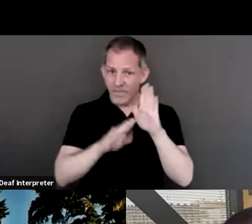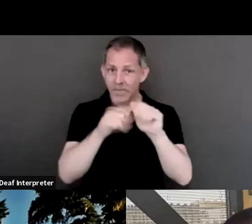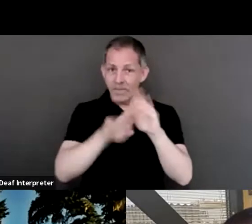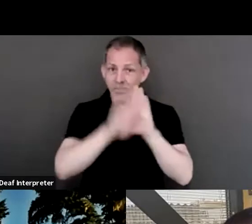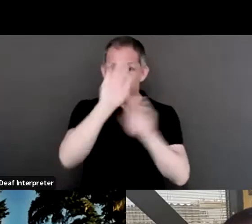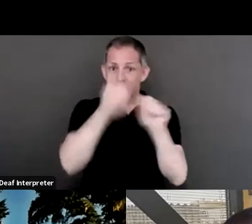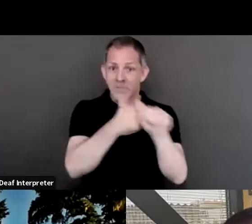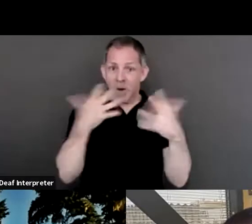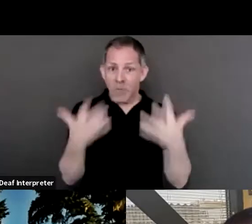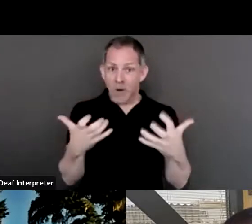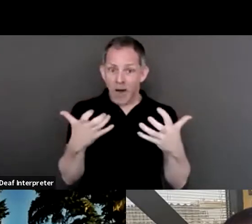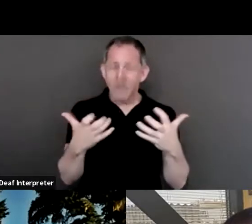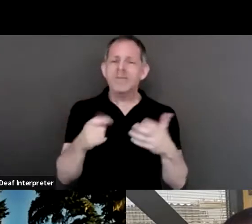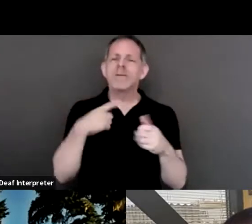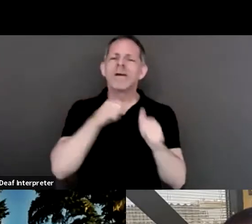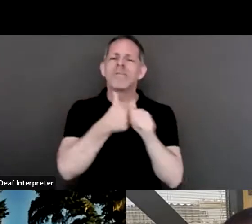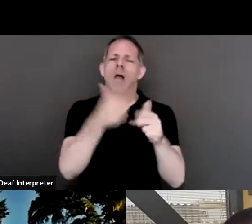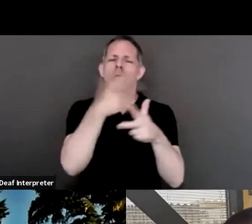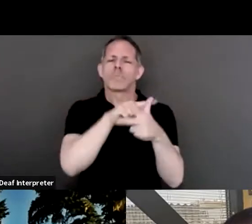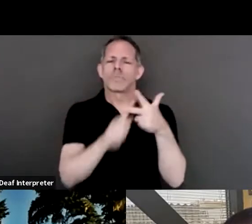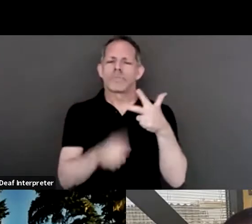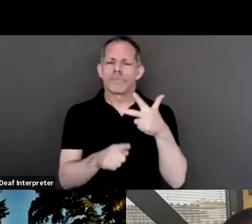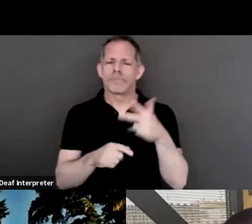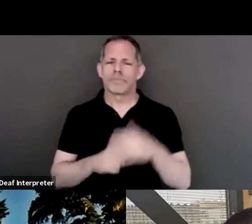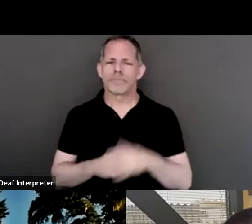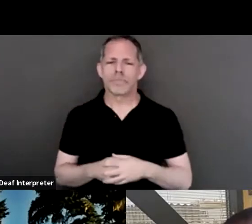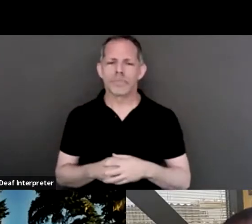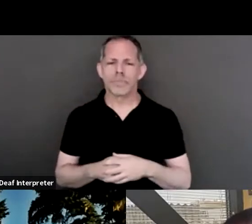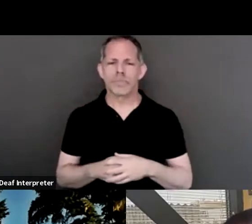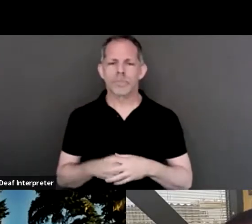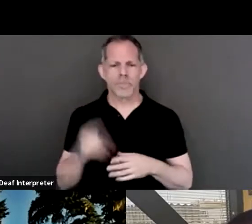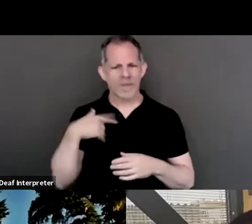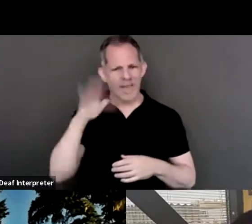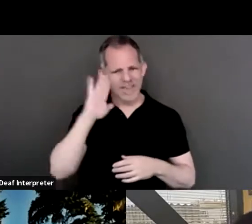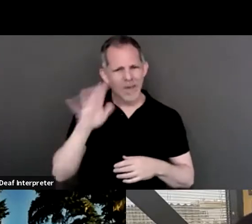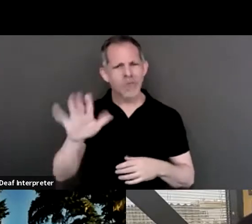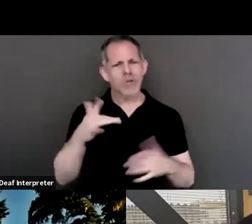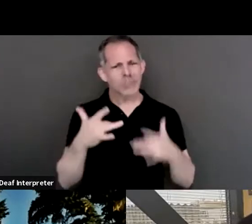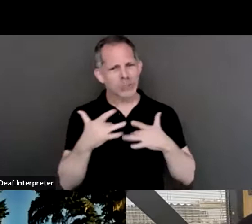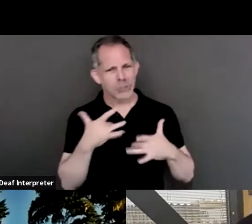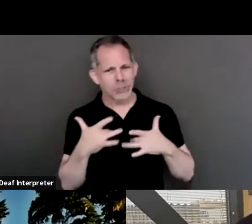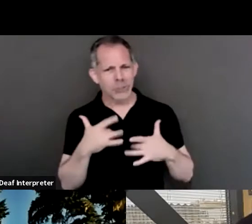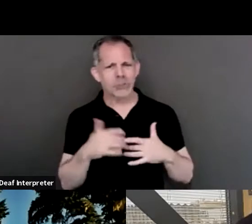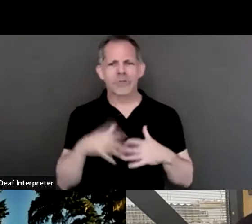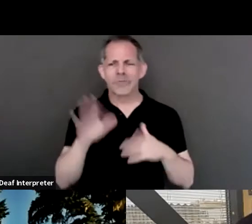concern, and I encourage you to broadcast that to the community.